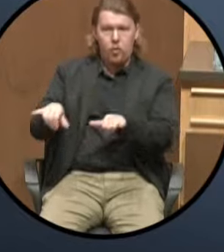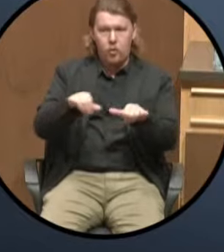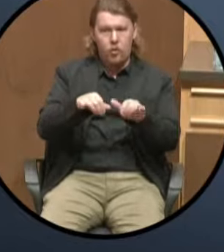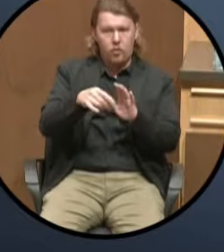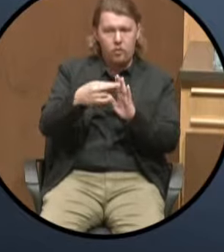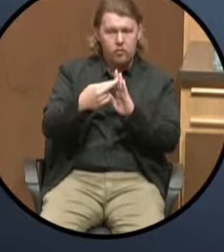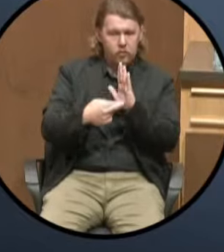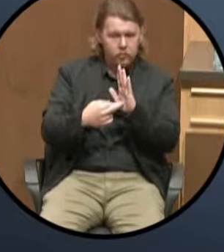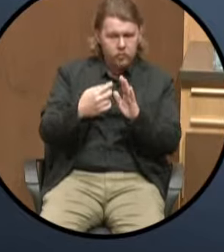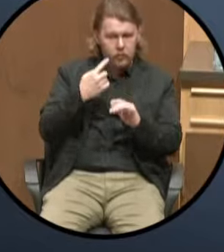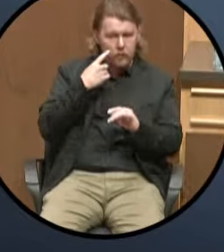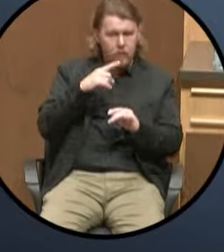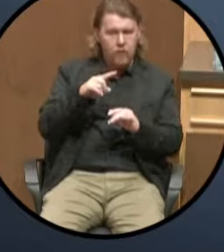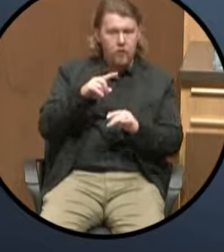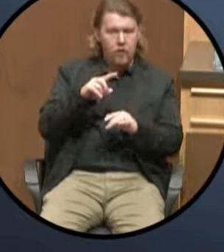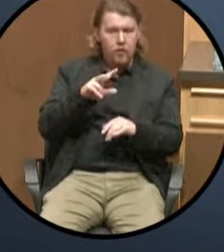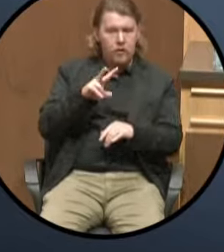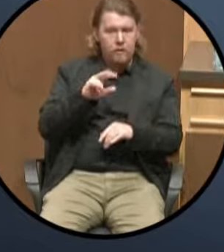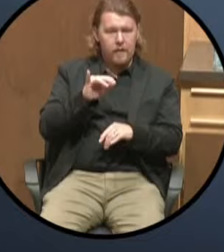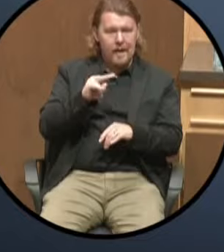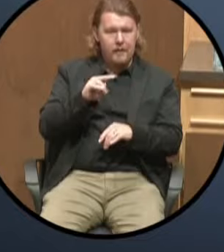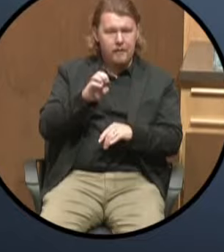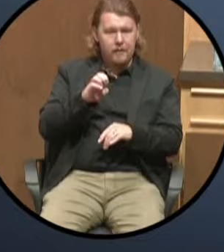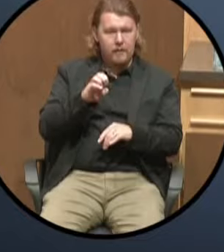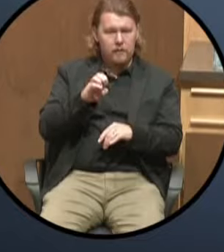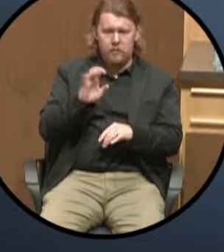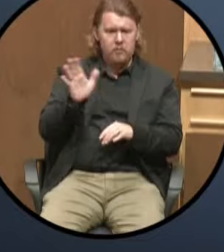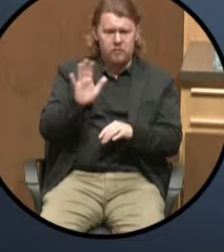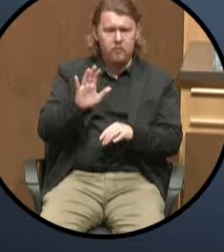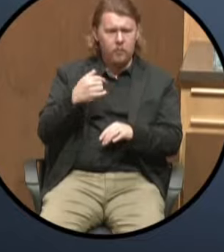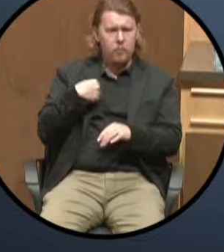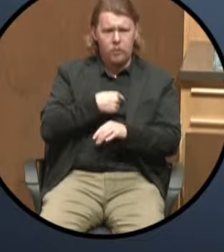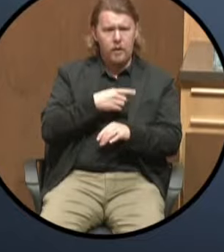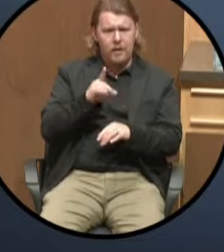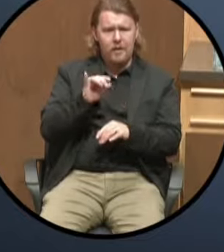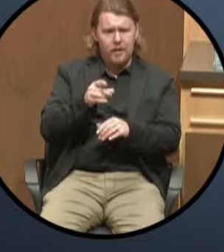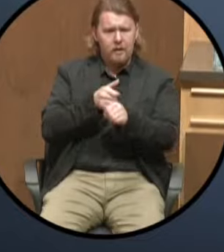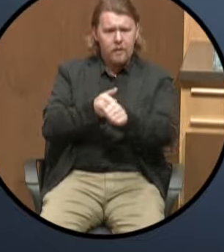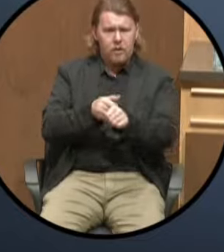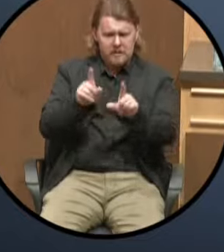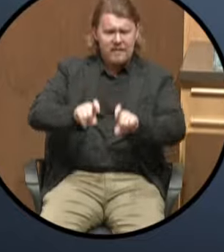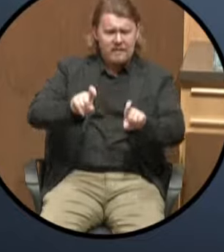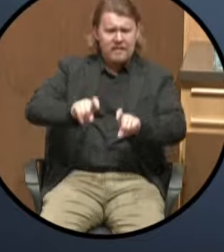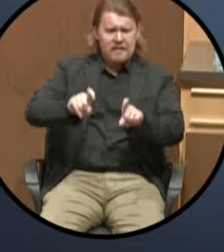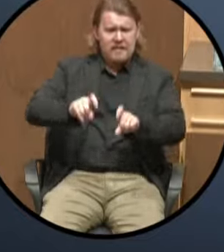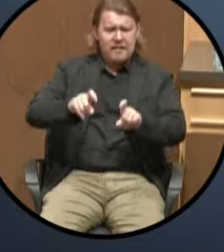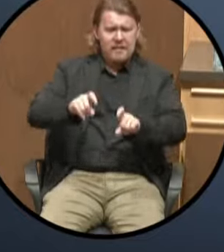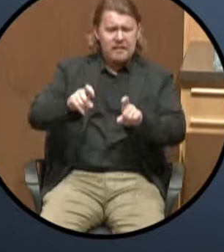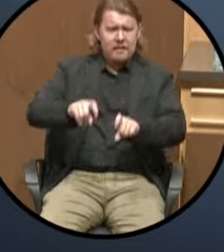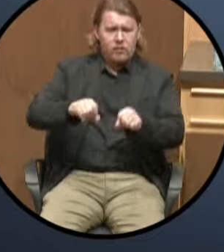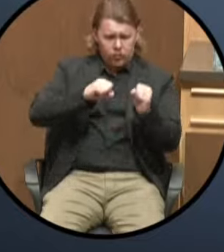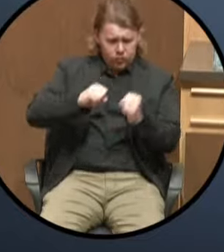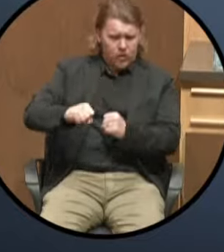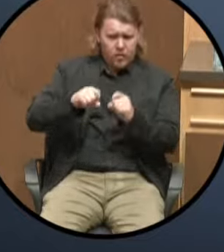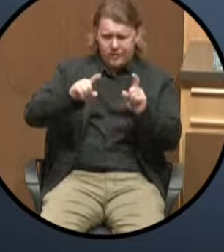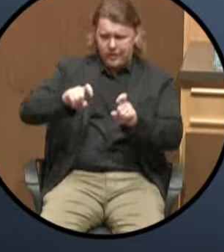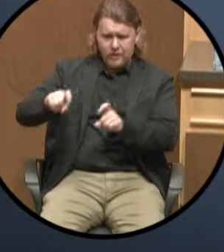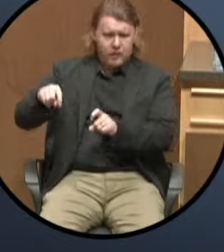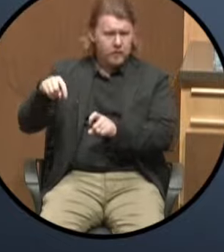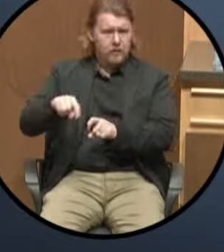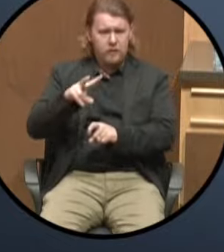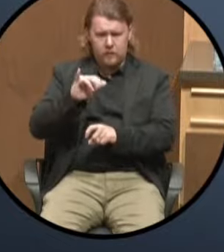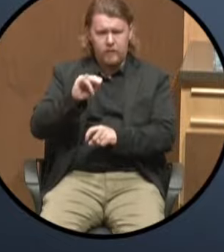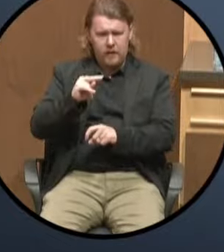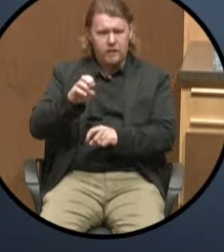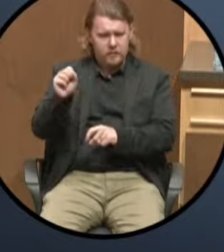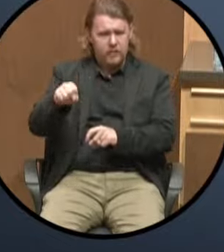we didn't follow the right protocols, well, this vaccine was tested. It was tested vigorously. And at the time that we are now